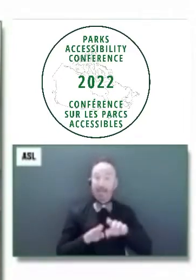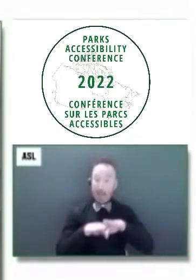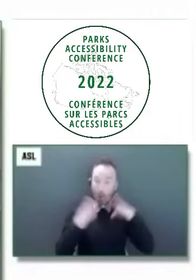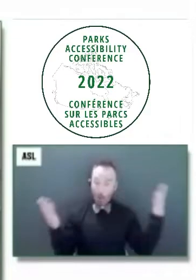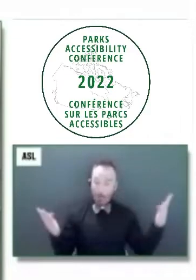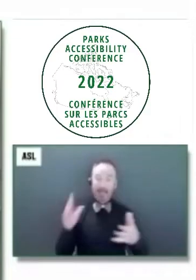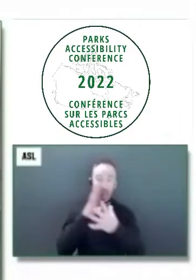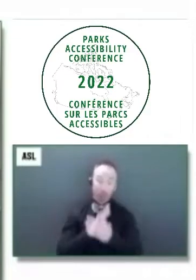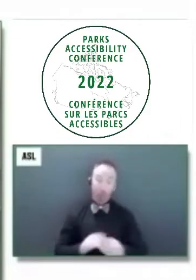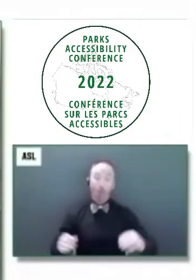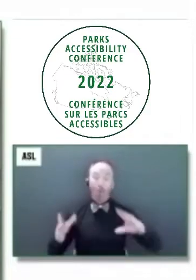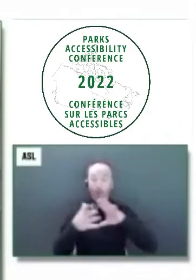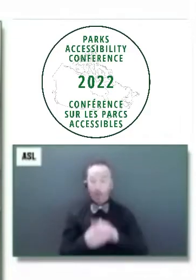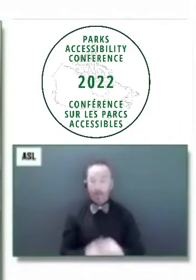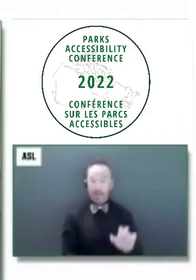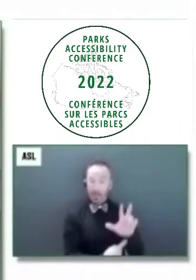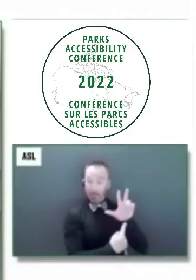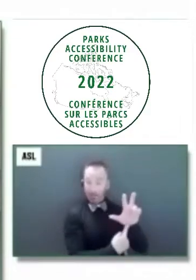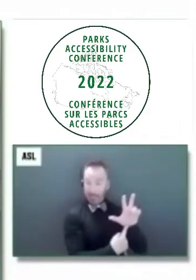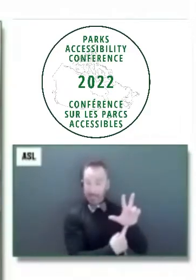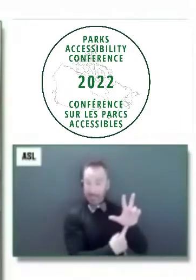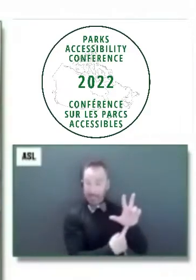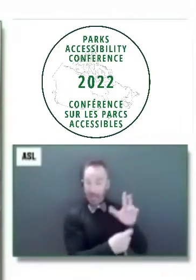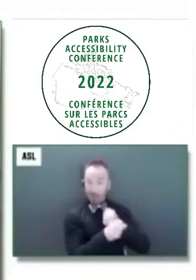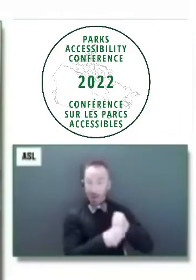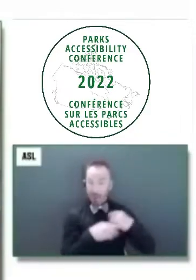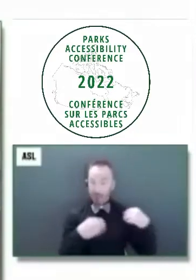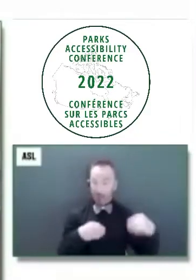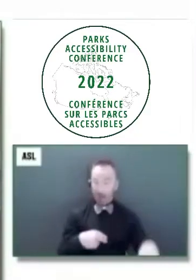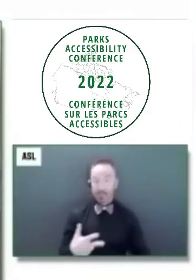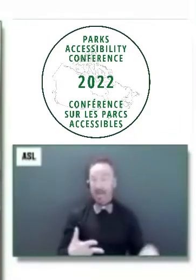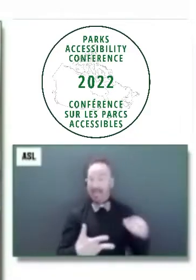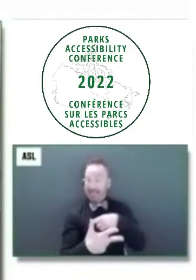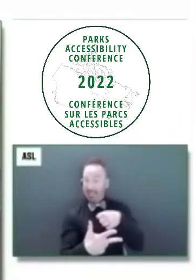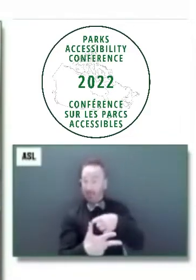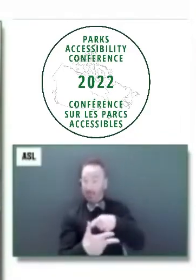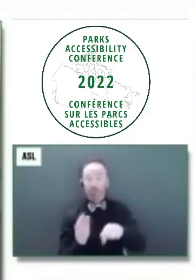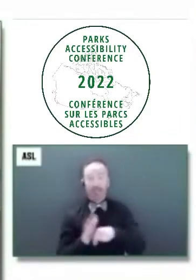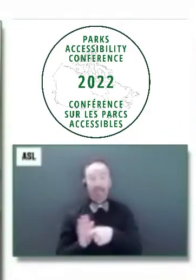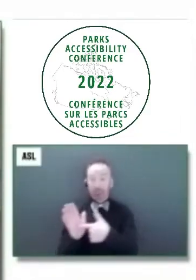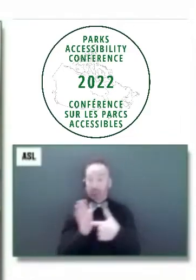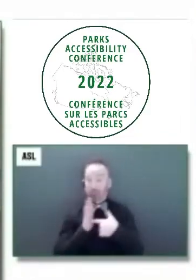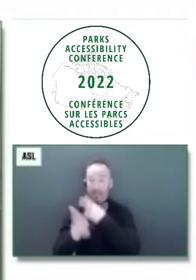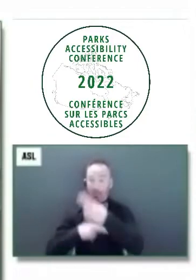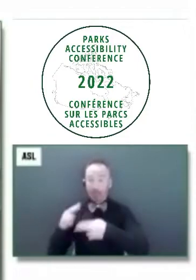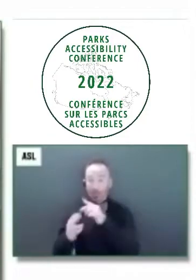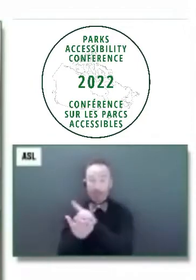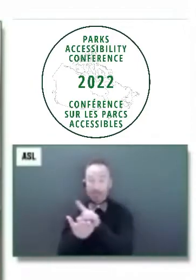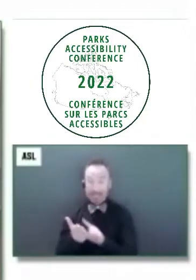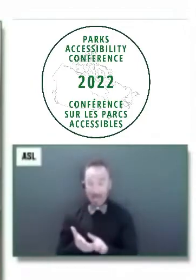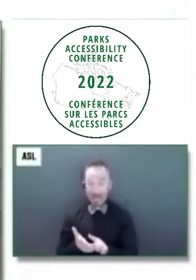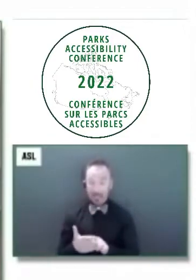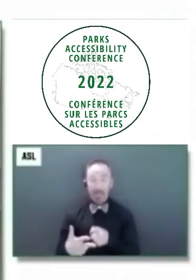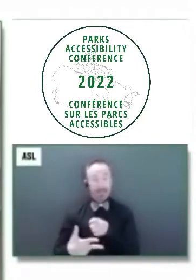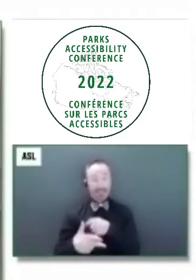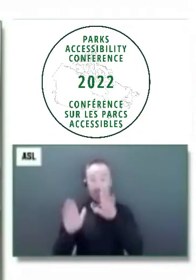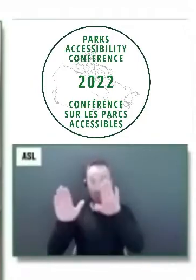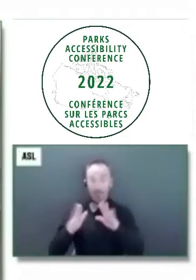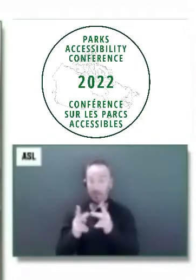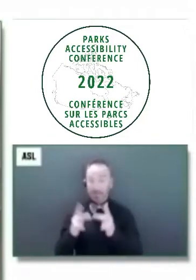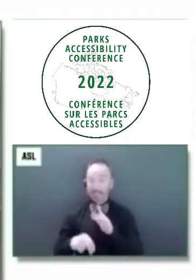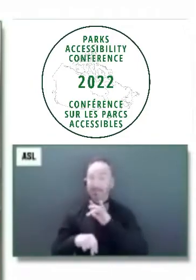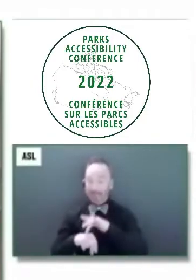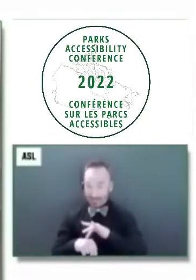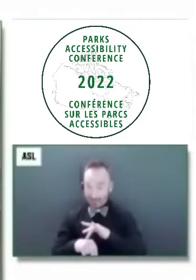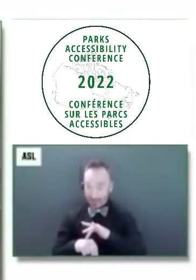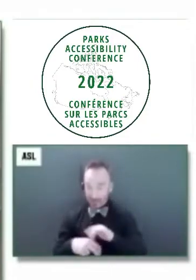way as well. Coffee shop number 1 is a paragon of environmental universal design. Like I said in the beginning, it's a wonderful place to visit. But so too were the